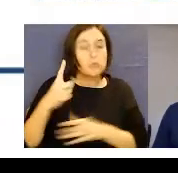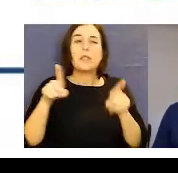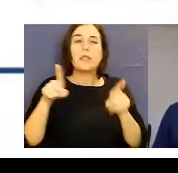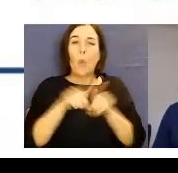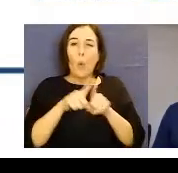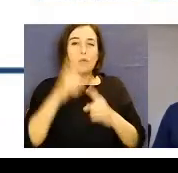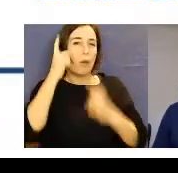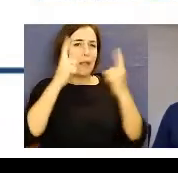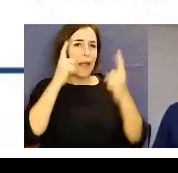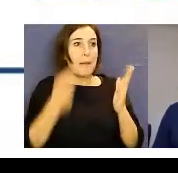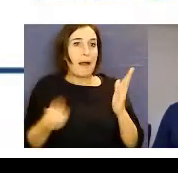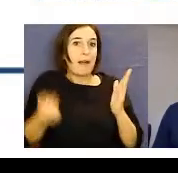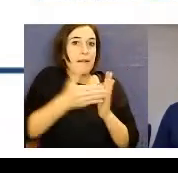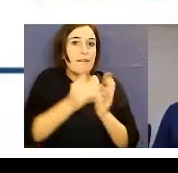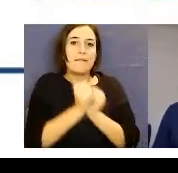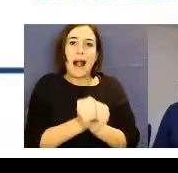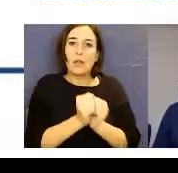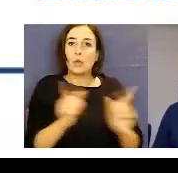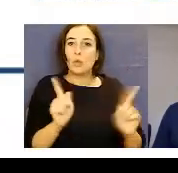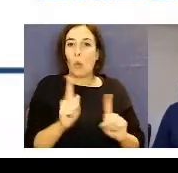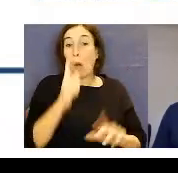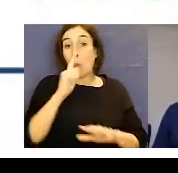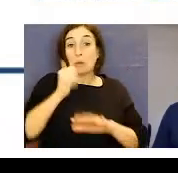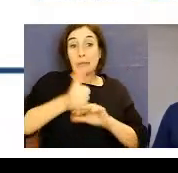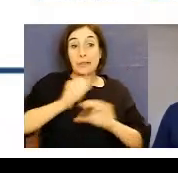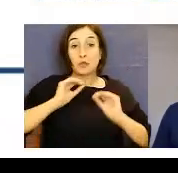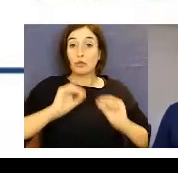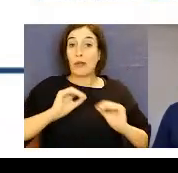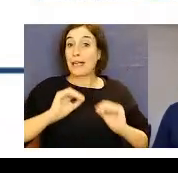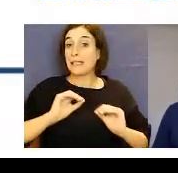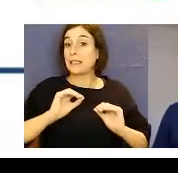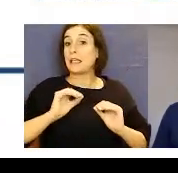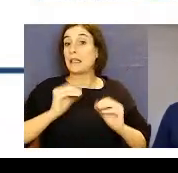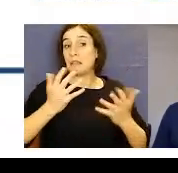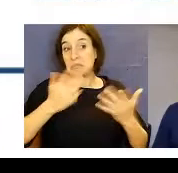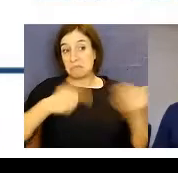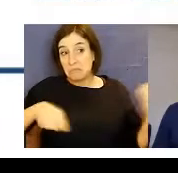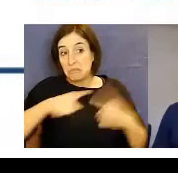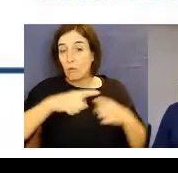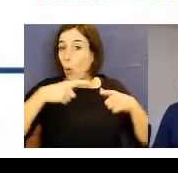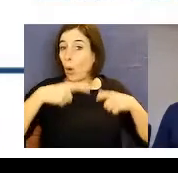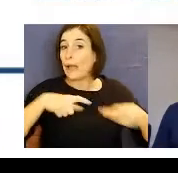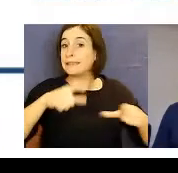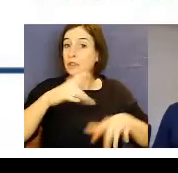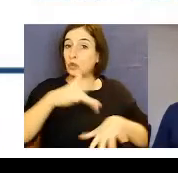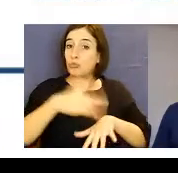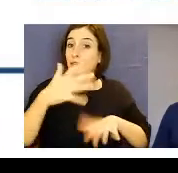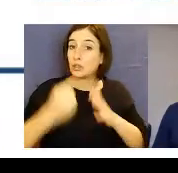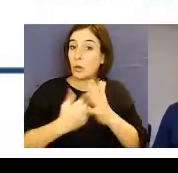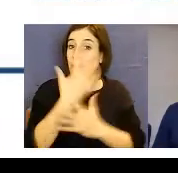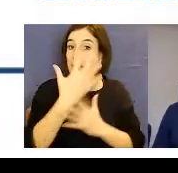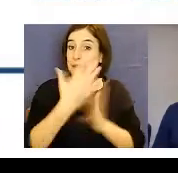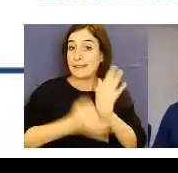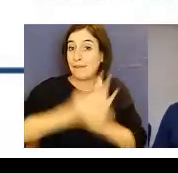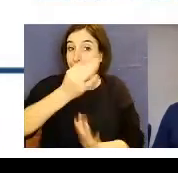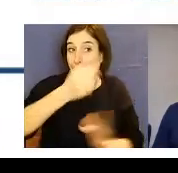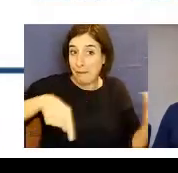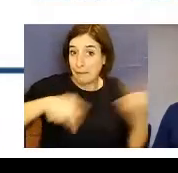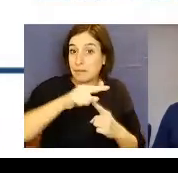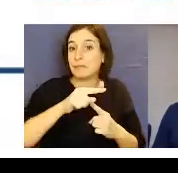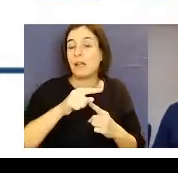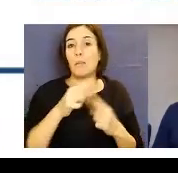like training opportunities for continued professional development, but then equally, hopefully, when we're